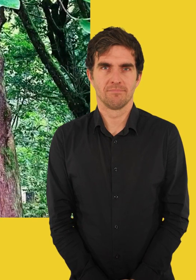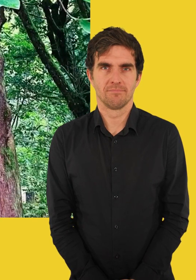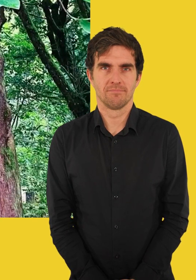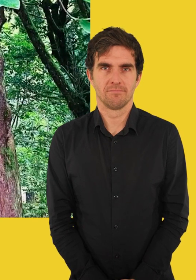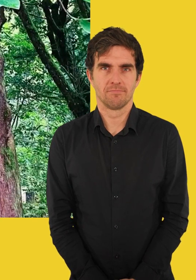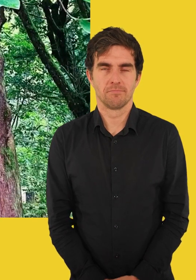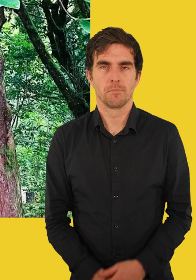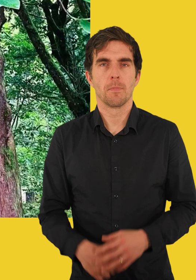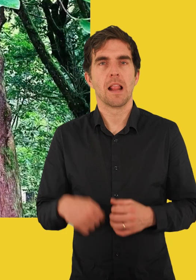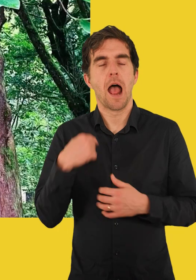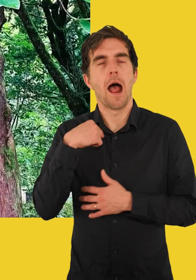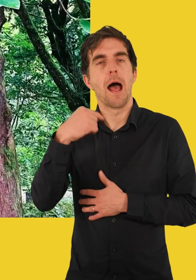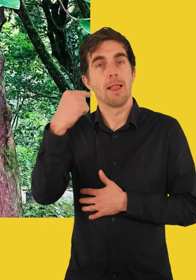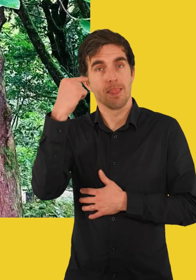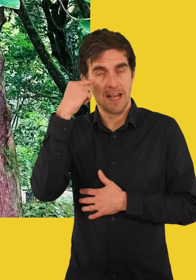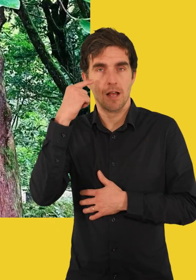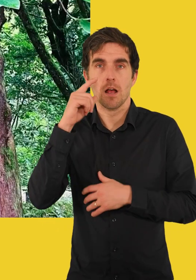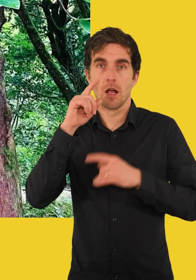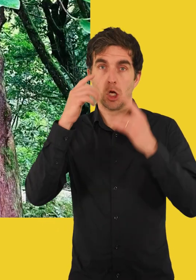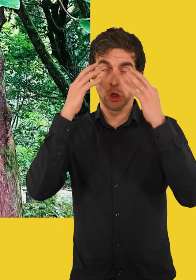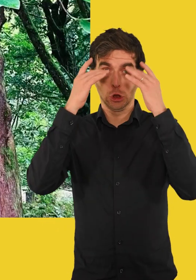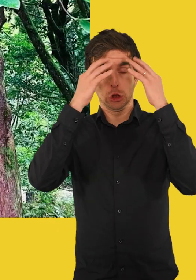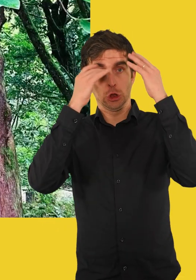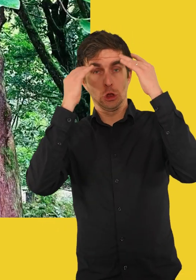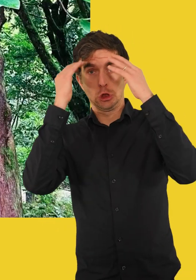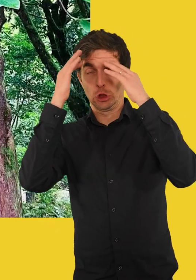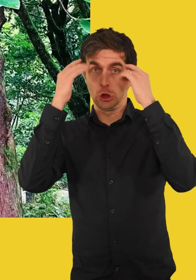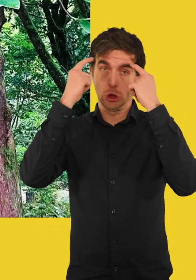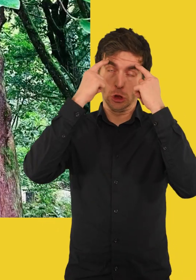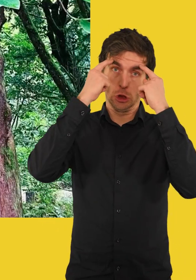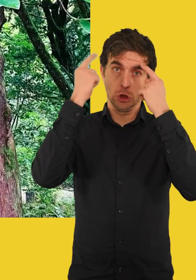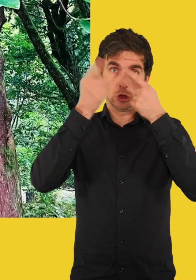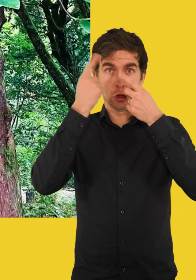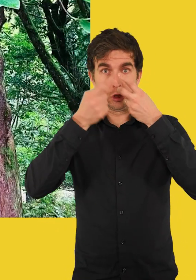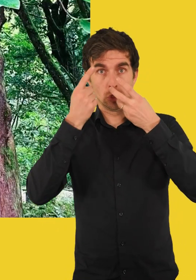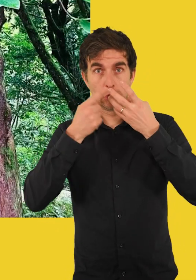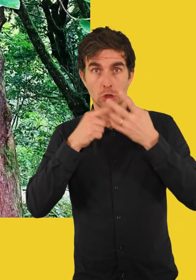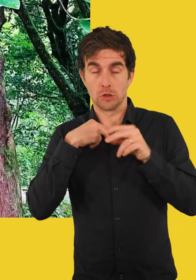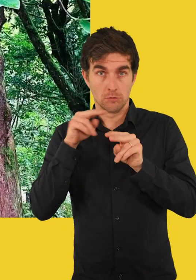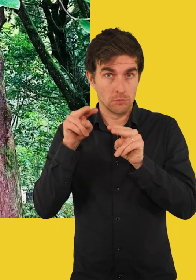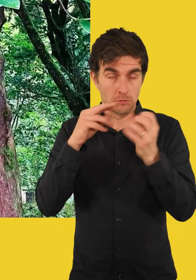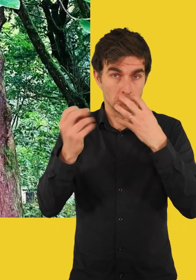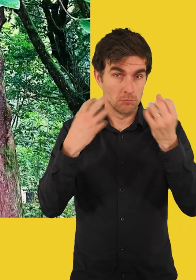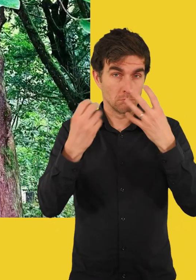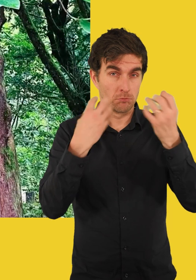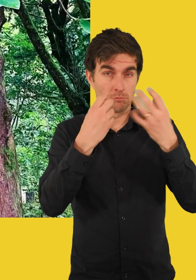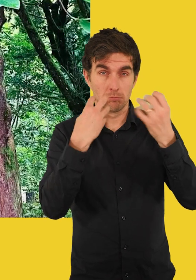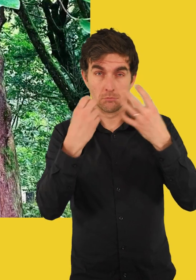I think the things that are floating around my mind after hearing all that is this idea